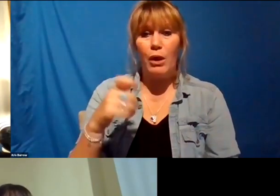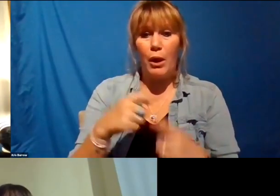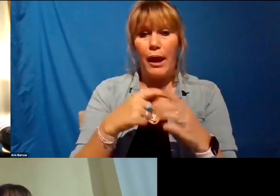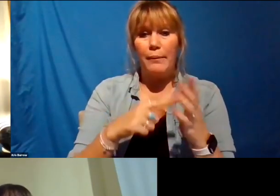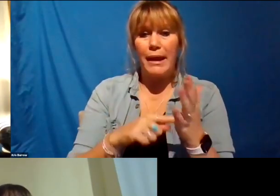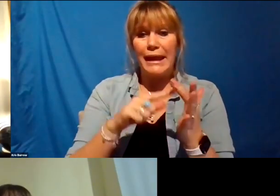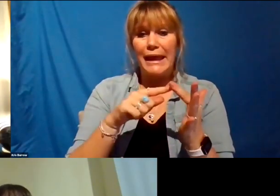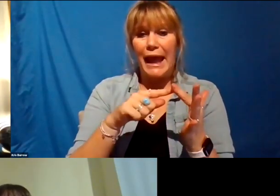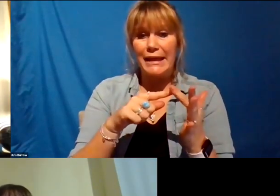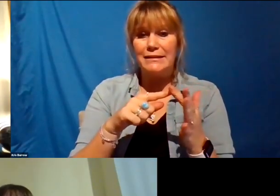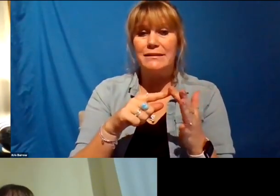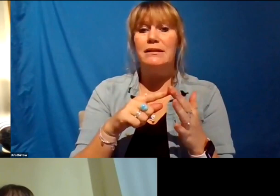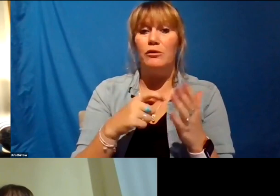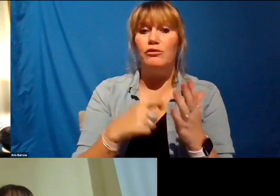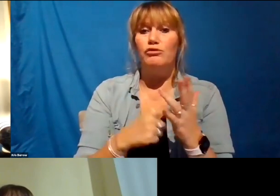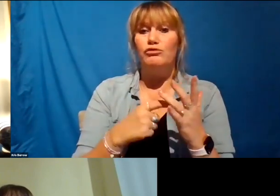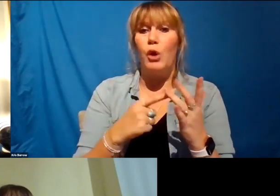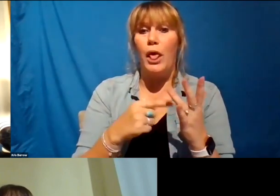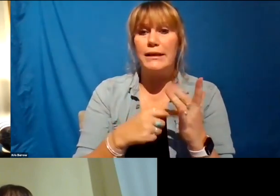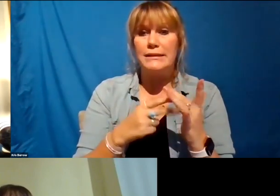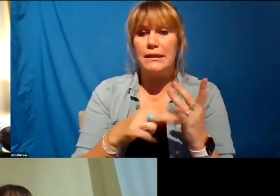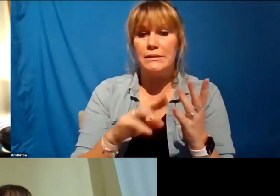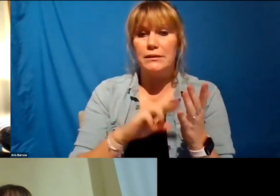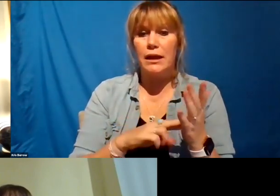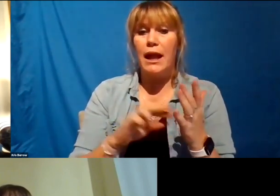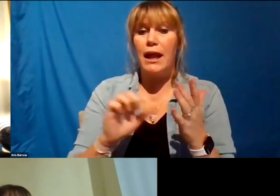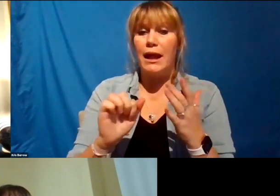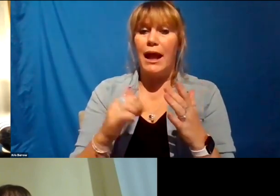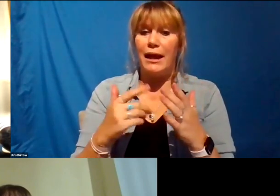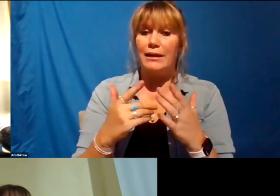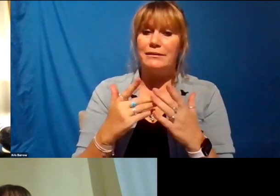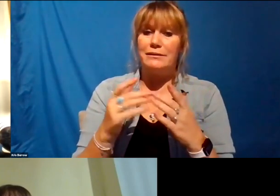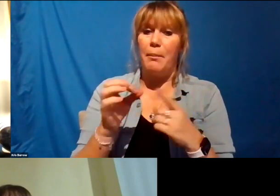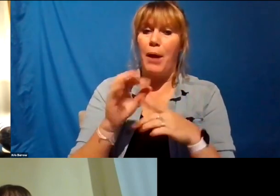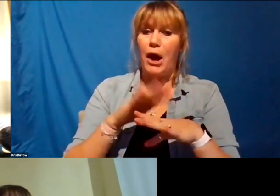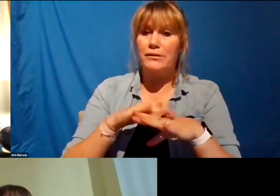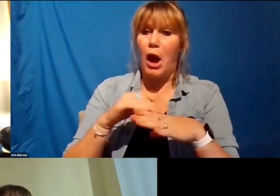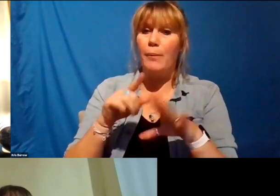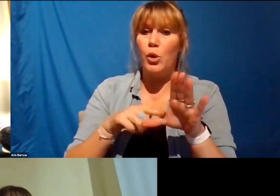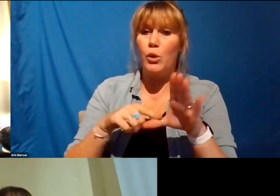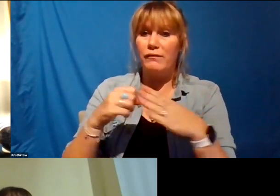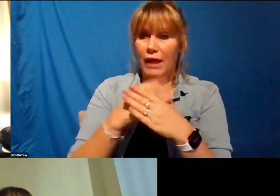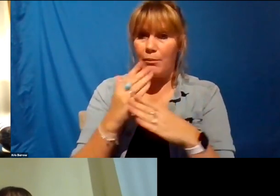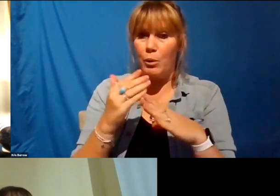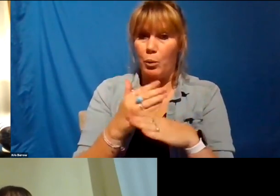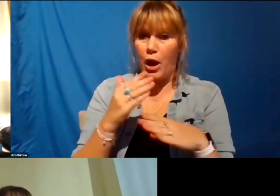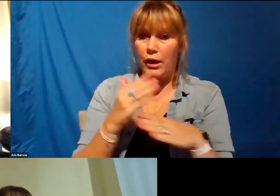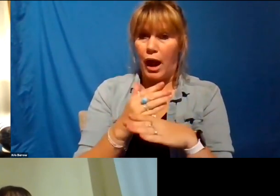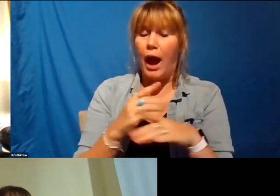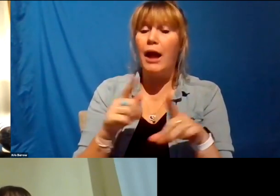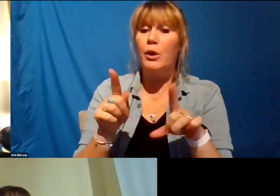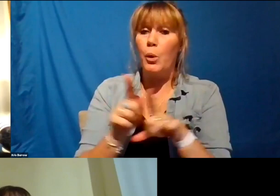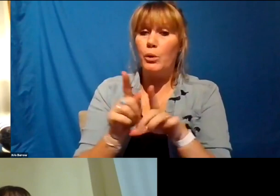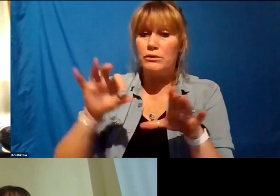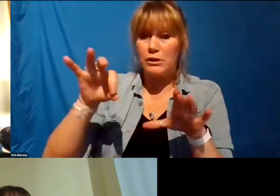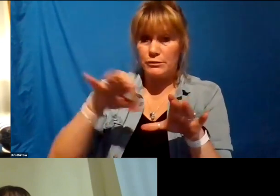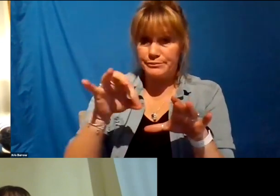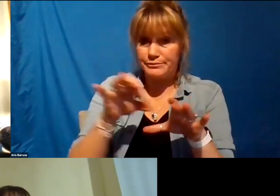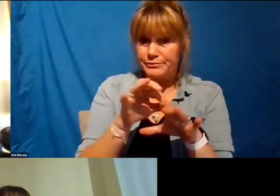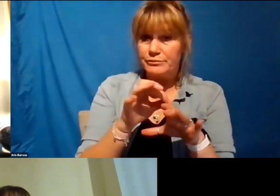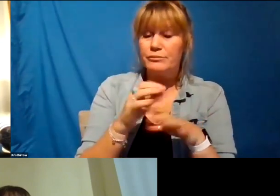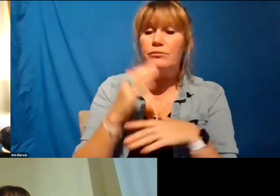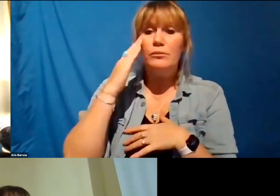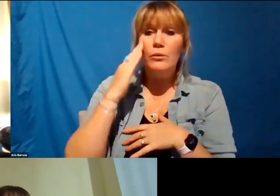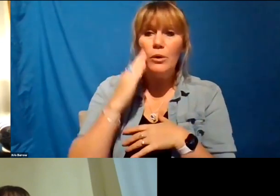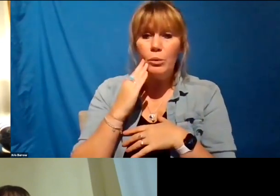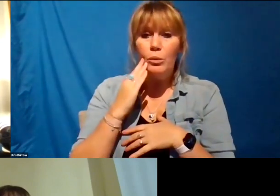said, I'm Youth Development Worker at Together 2012 and I'm also a hand embroidery artist. I'm a white woman with shoulder length